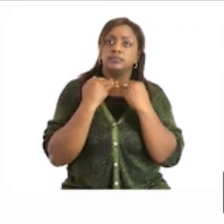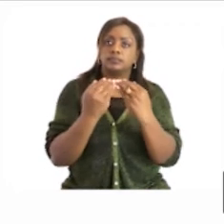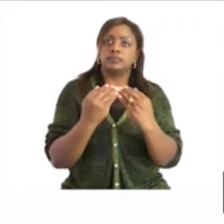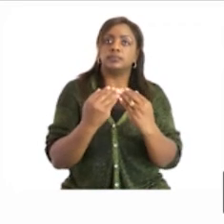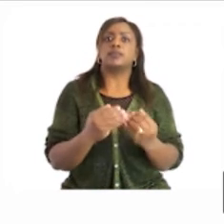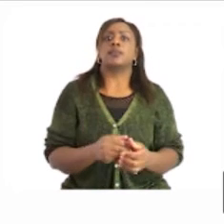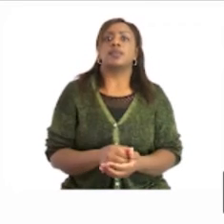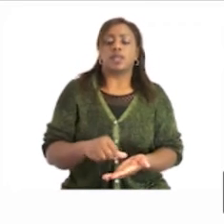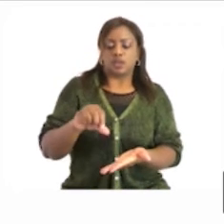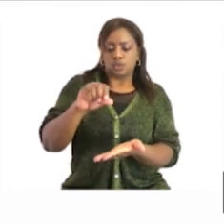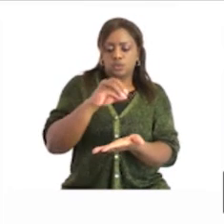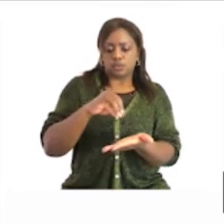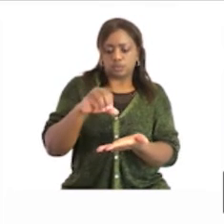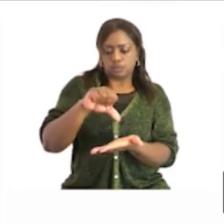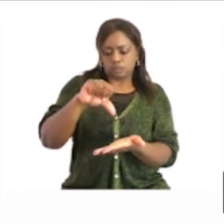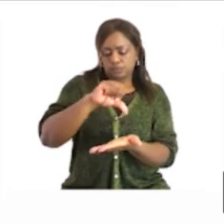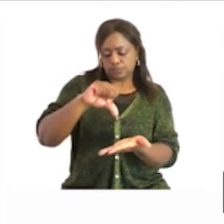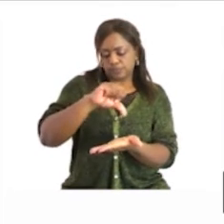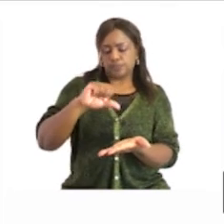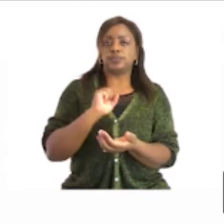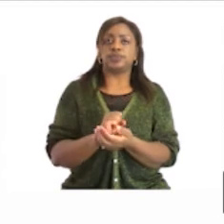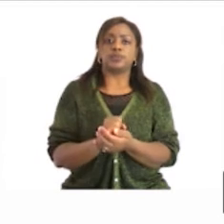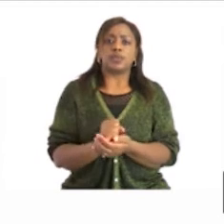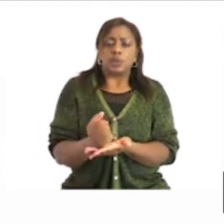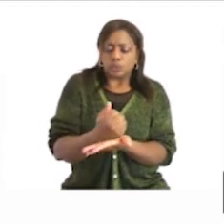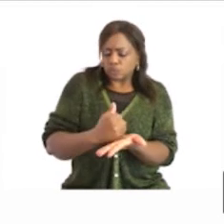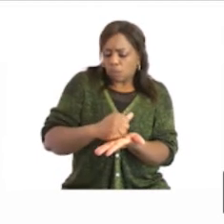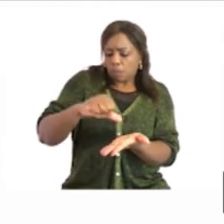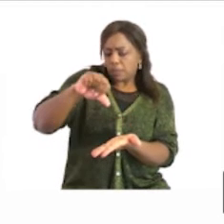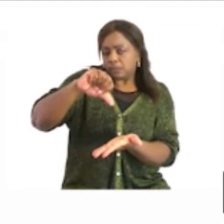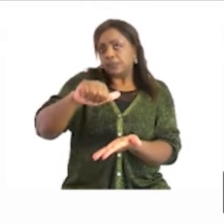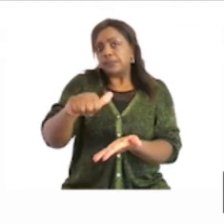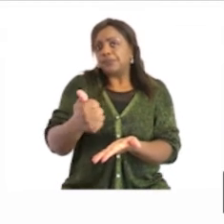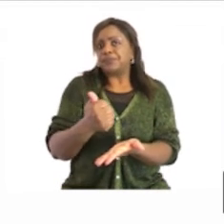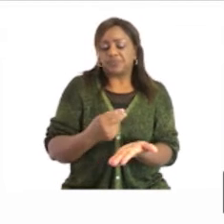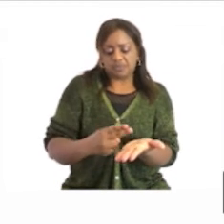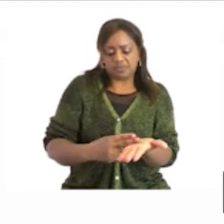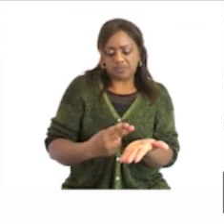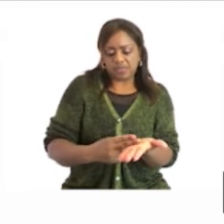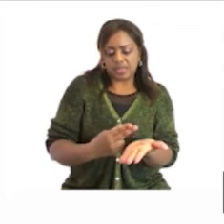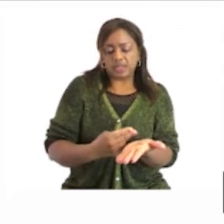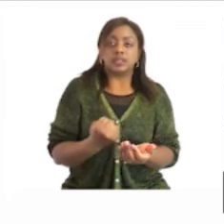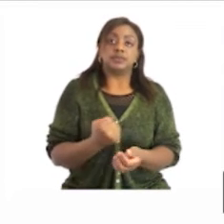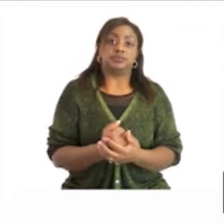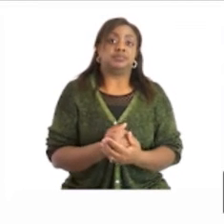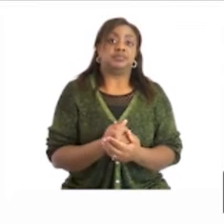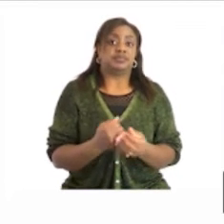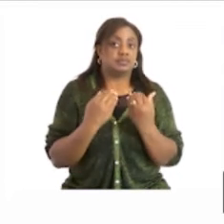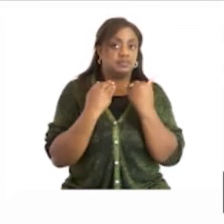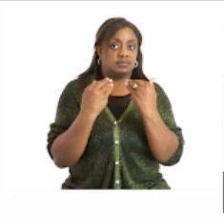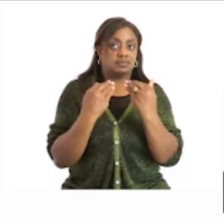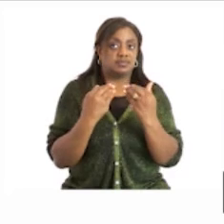now, because I know that you guys want nice shiny hair. Okay, so that is what fats also do. They keep